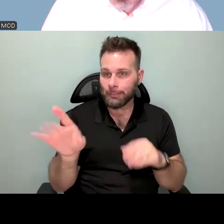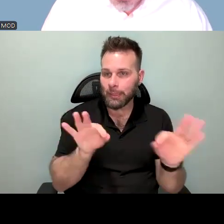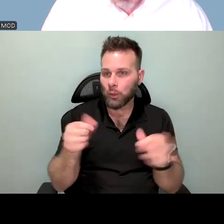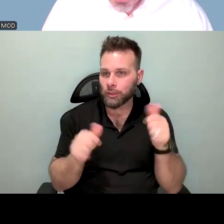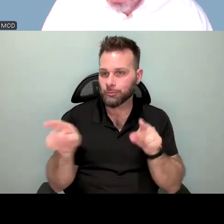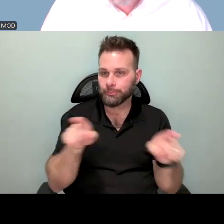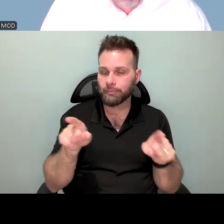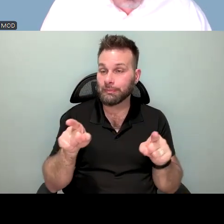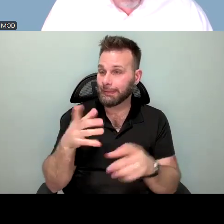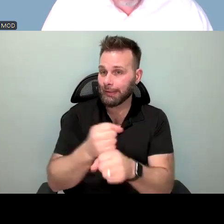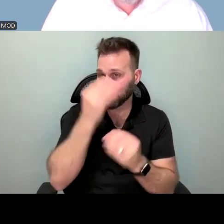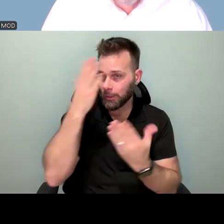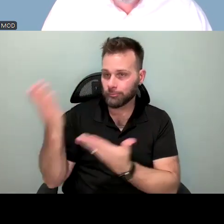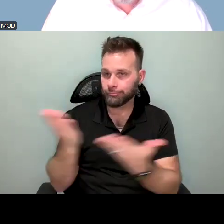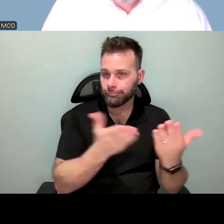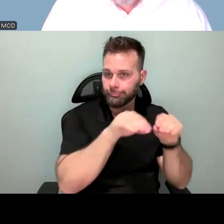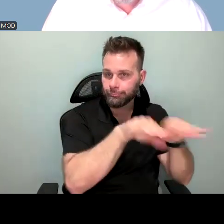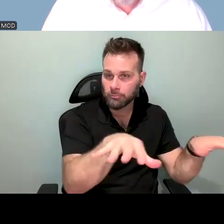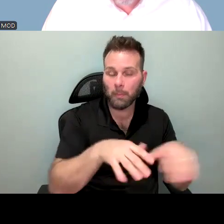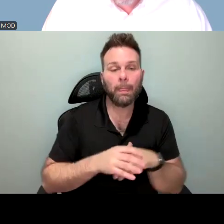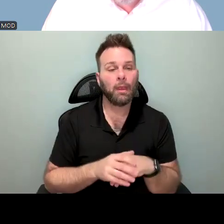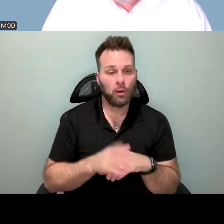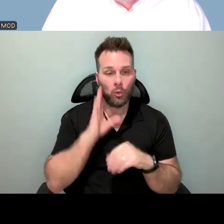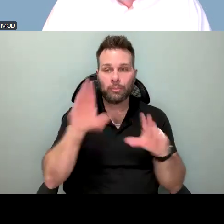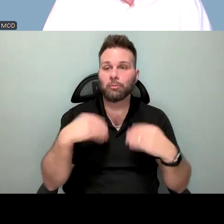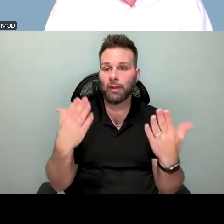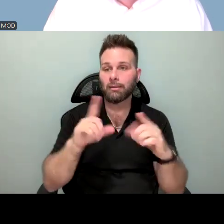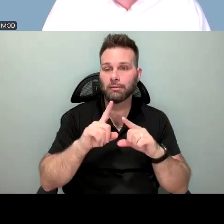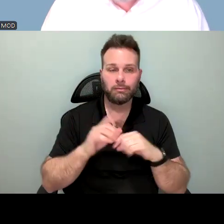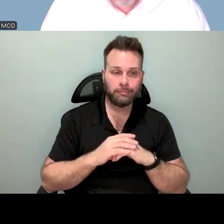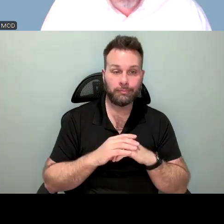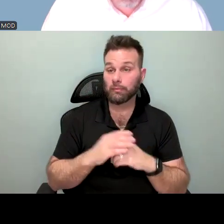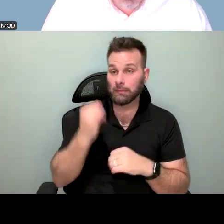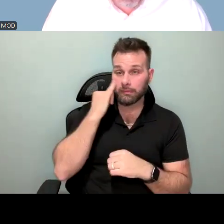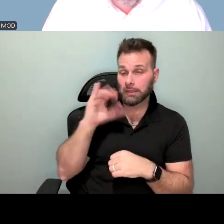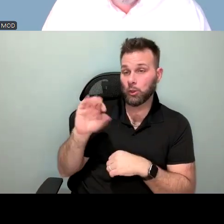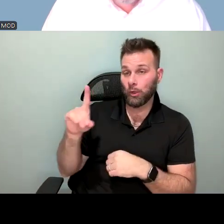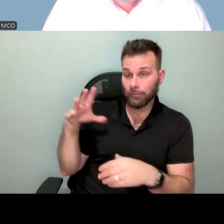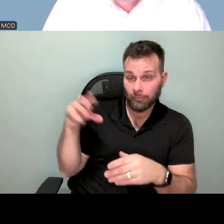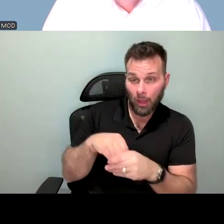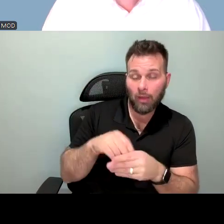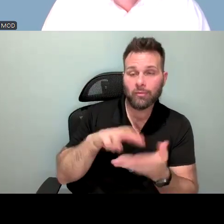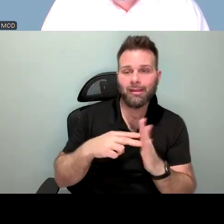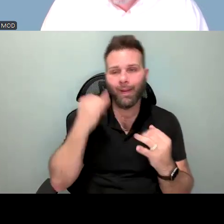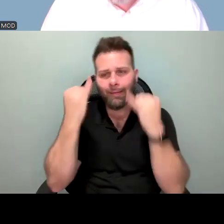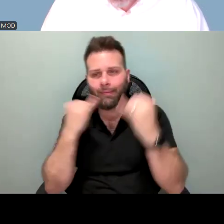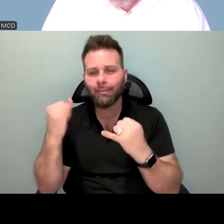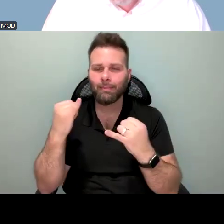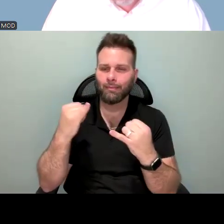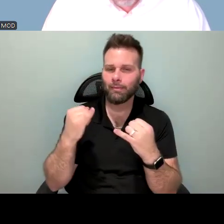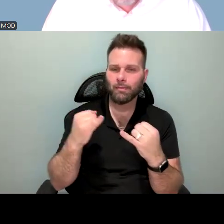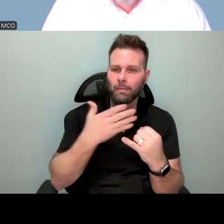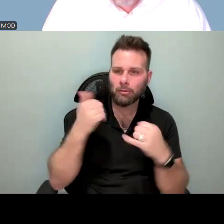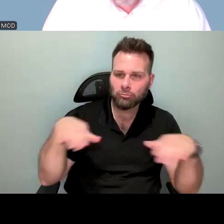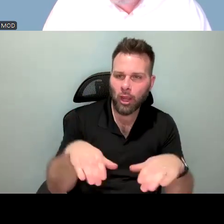meetings will bring together representatives from CODs in different municipalities. By participating, CODs can exchange ideas, share challenges, and discuss their best